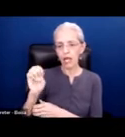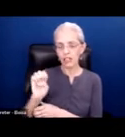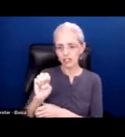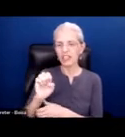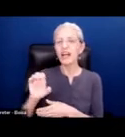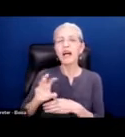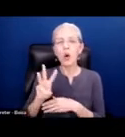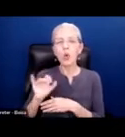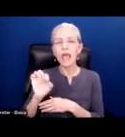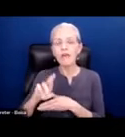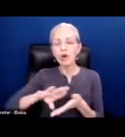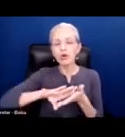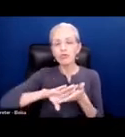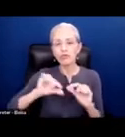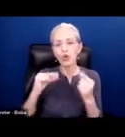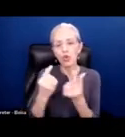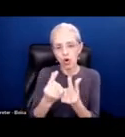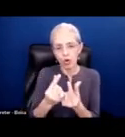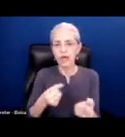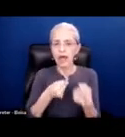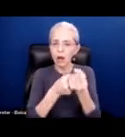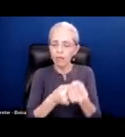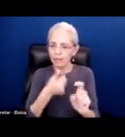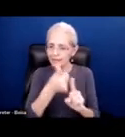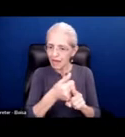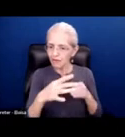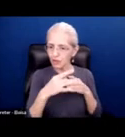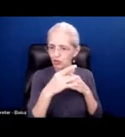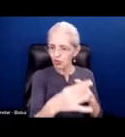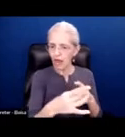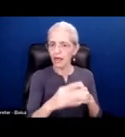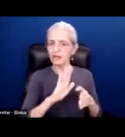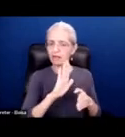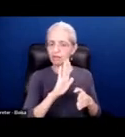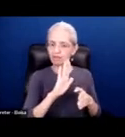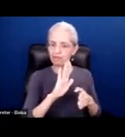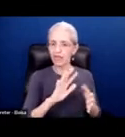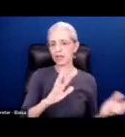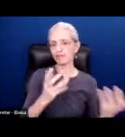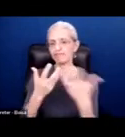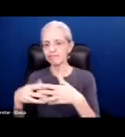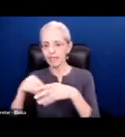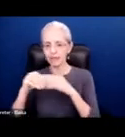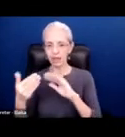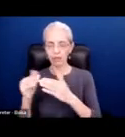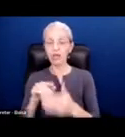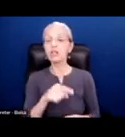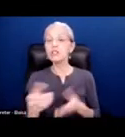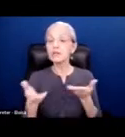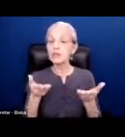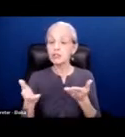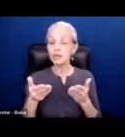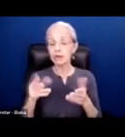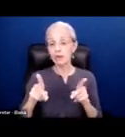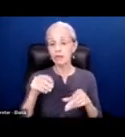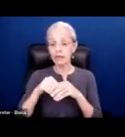them self-direct their services and supports and connecting them to their communities. And she's been serving people with disabilities in the